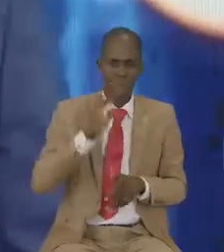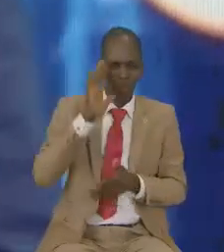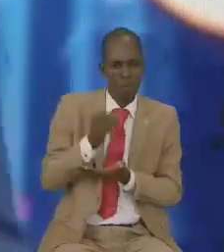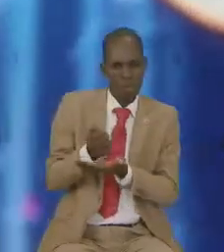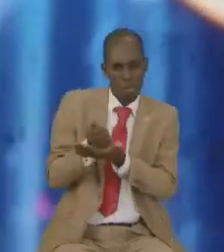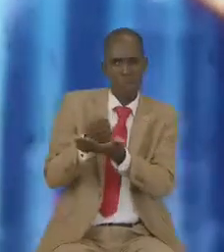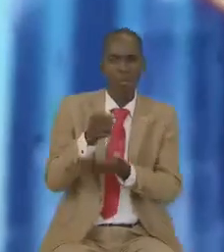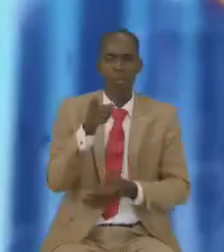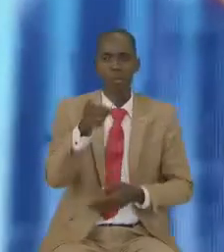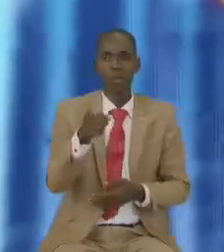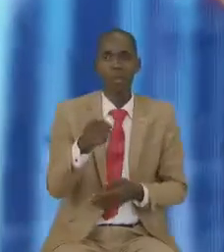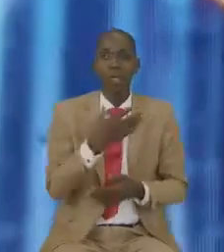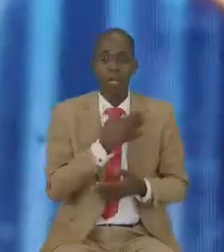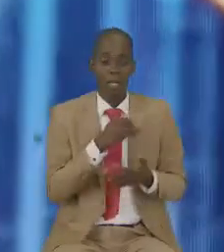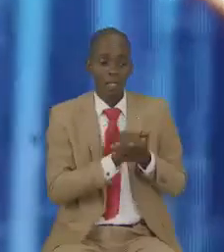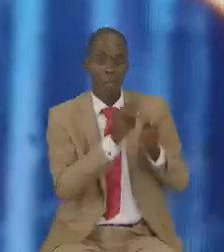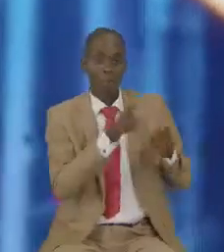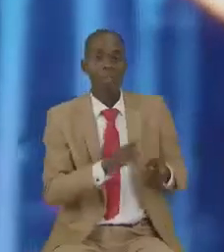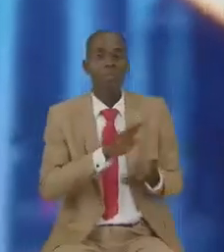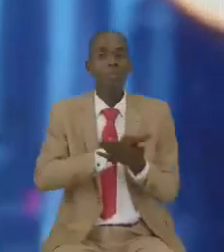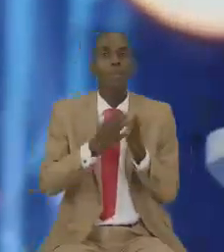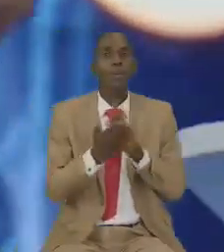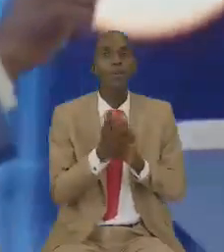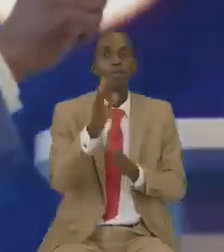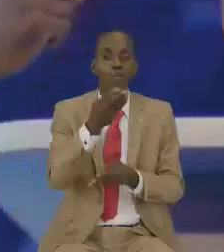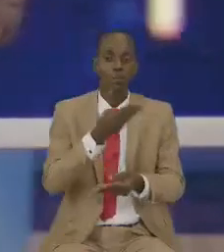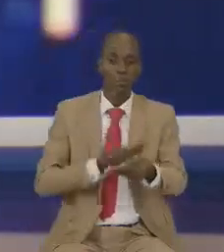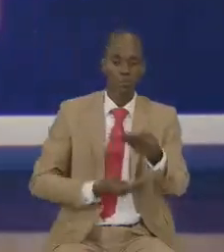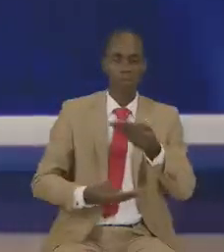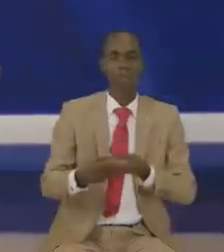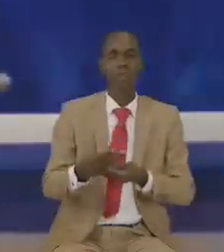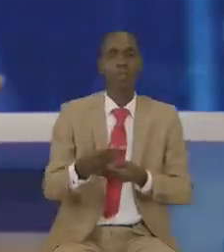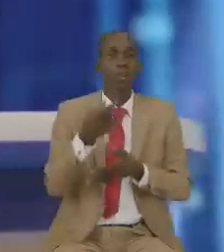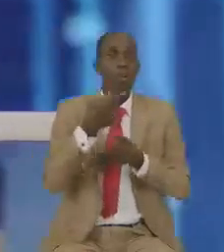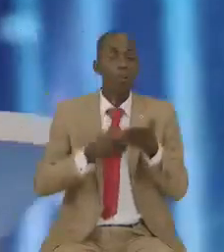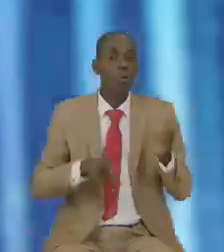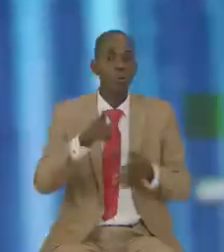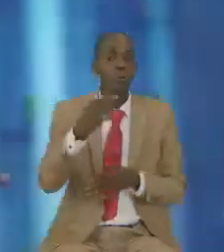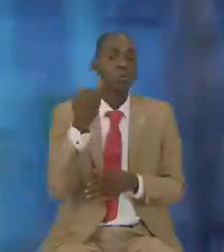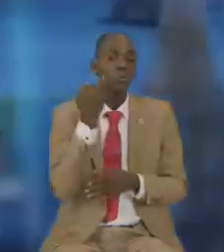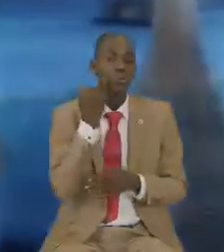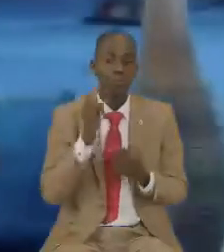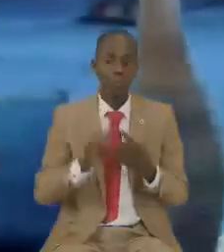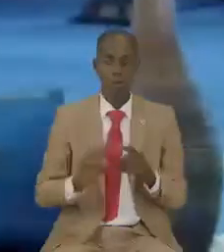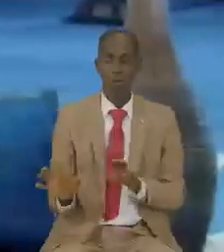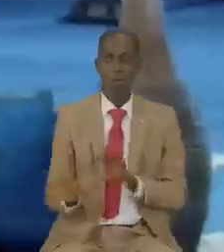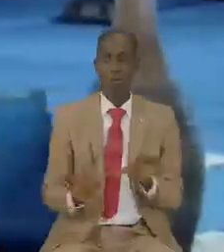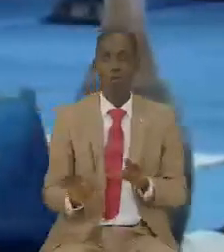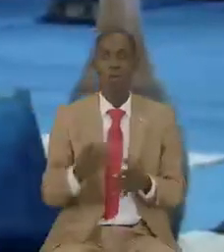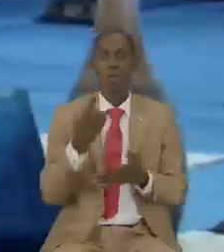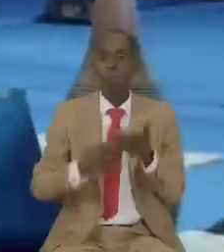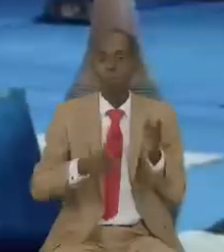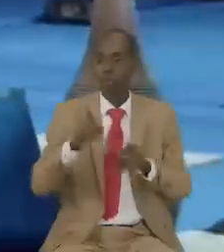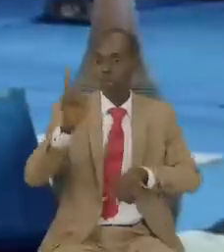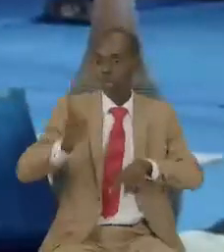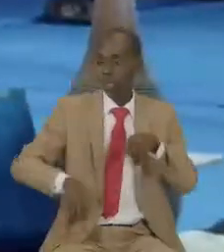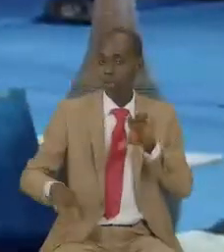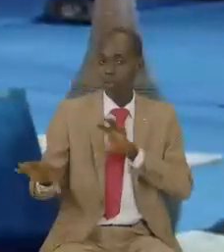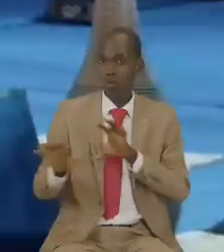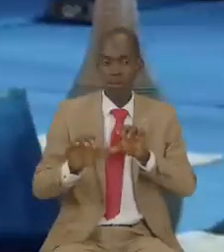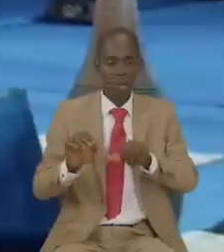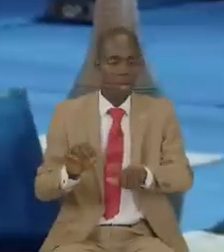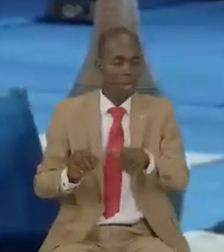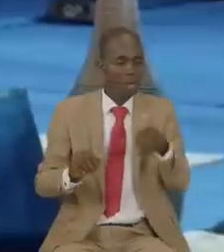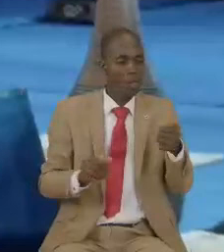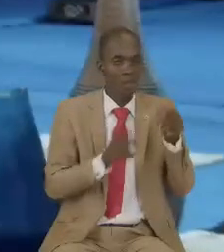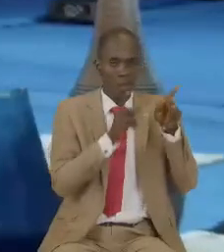it becomes your substitute. What you should have done, which you couldn't do, another